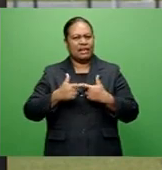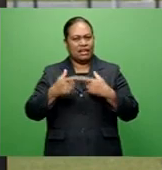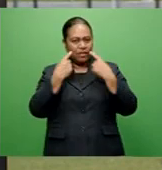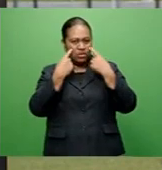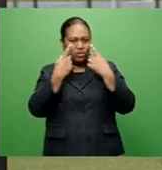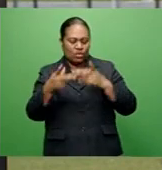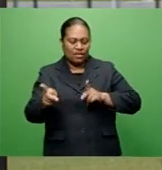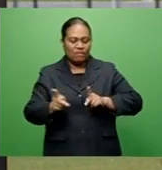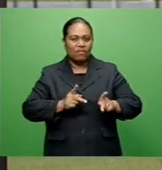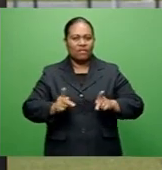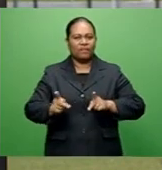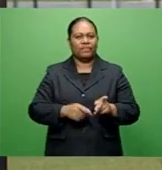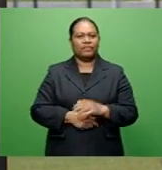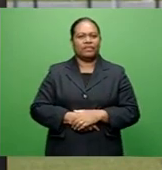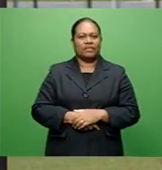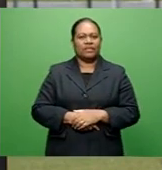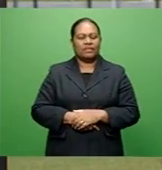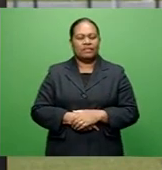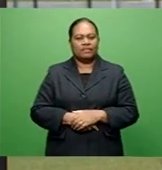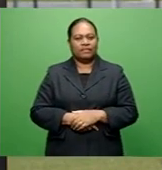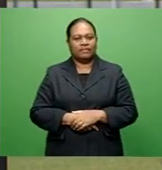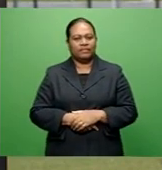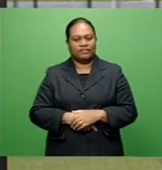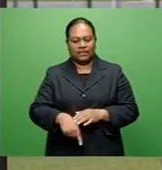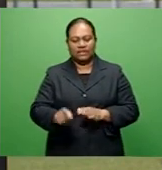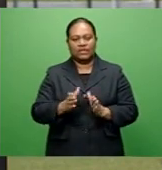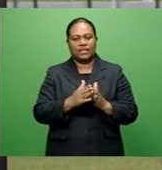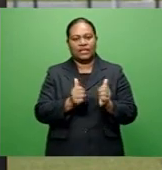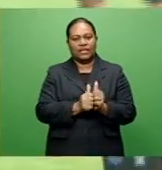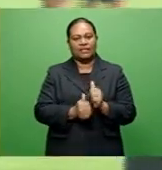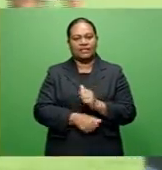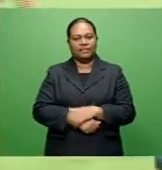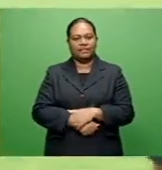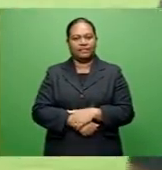their performance this weekend. Caroline Tavi reports.